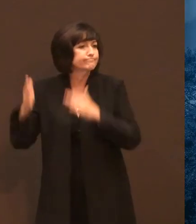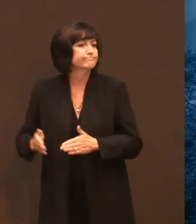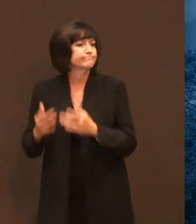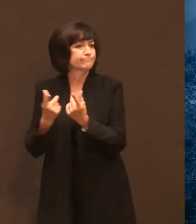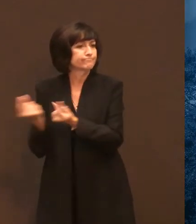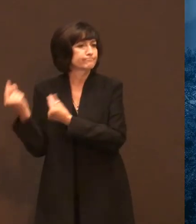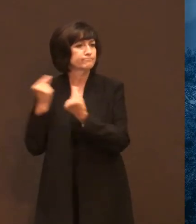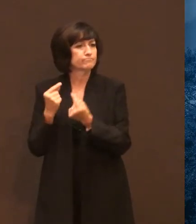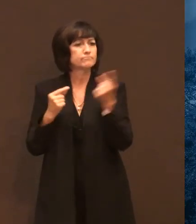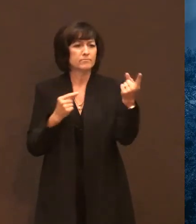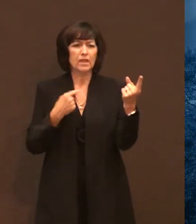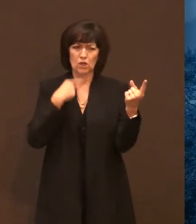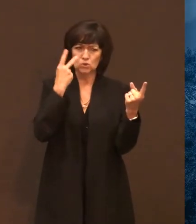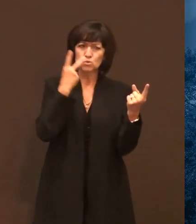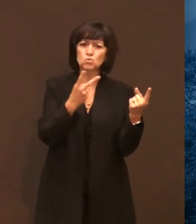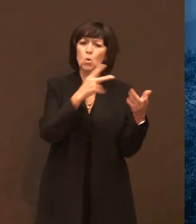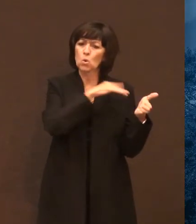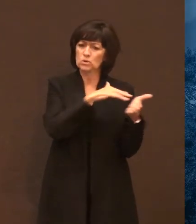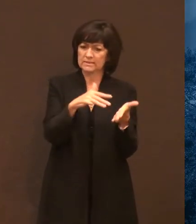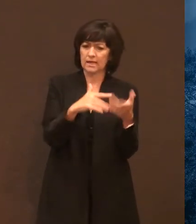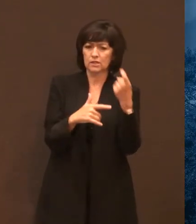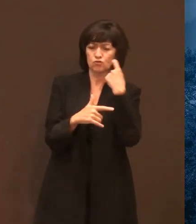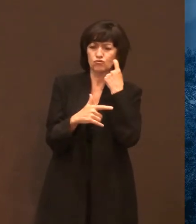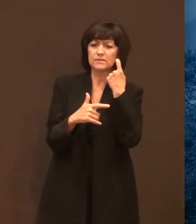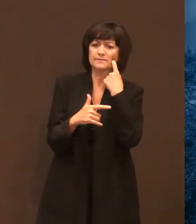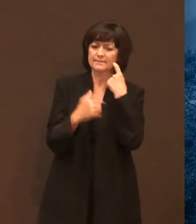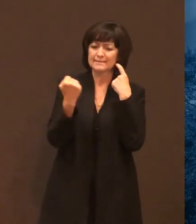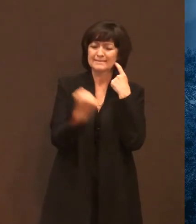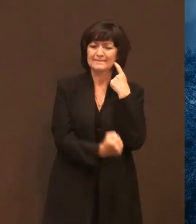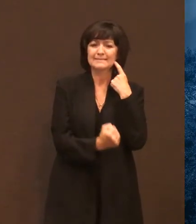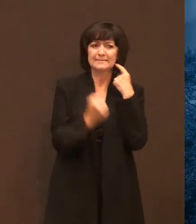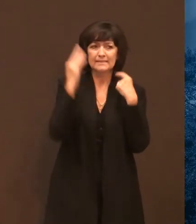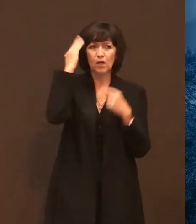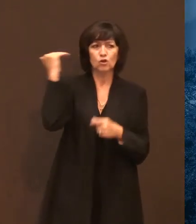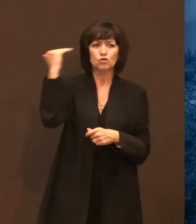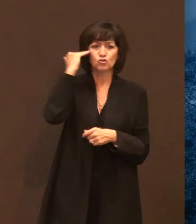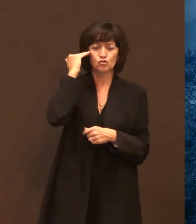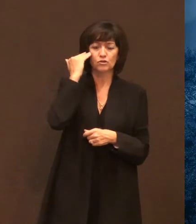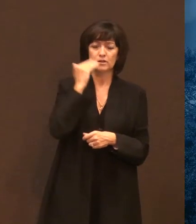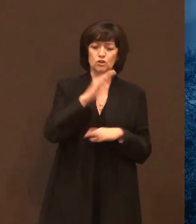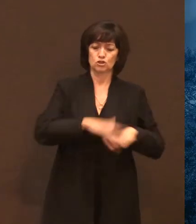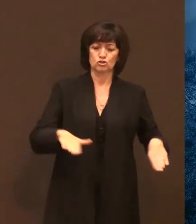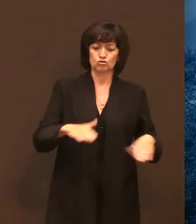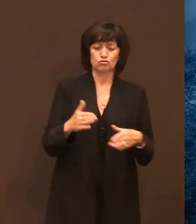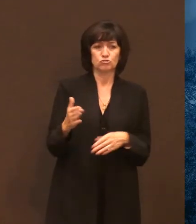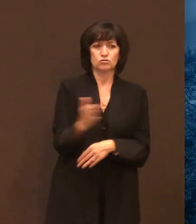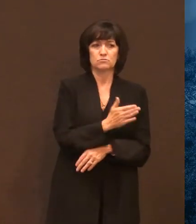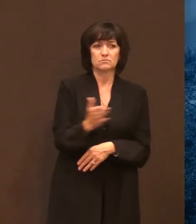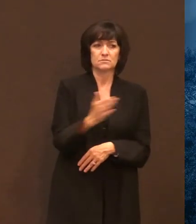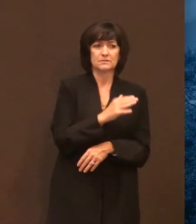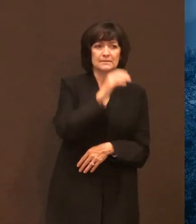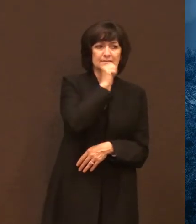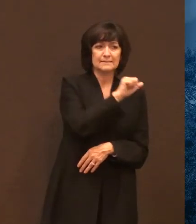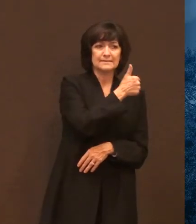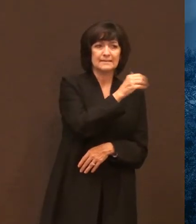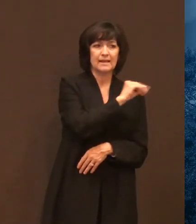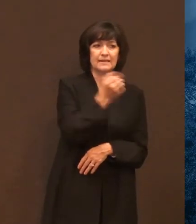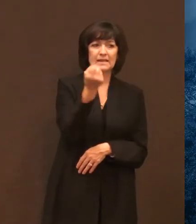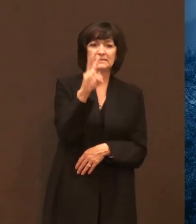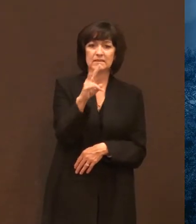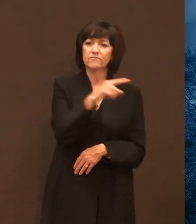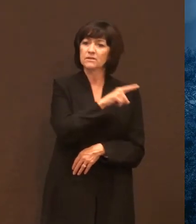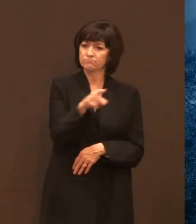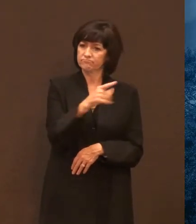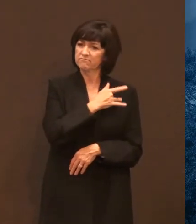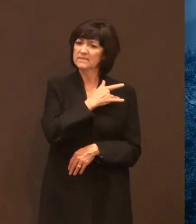Korean researchers showing that children between the ages of 10 and 17 were as likely to spread the virus as adults.